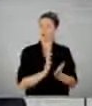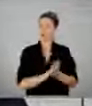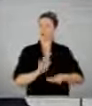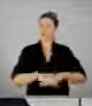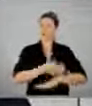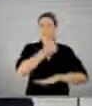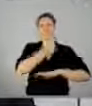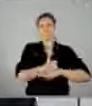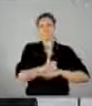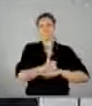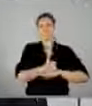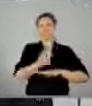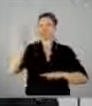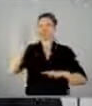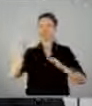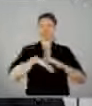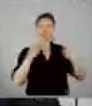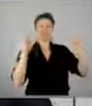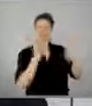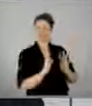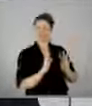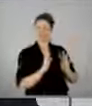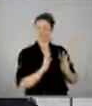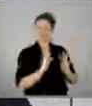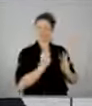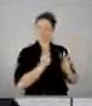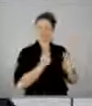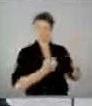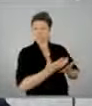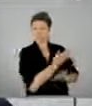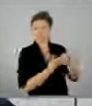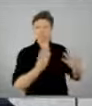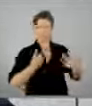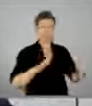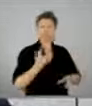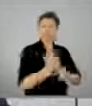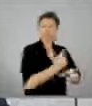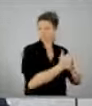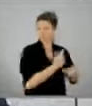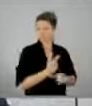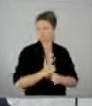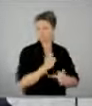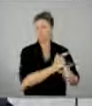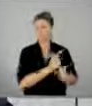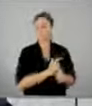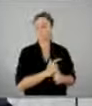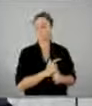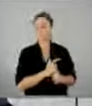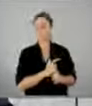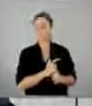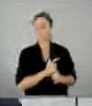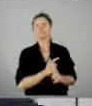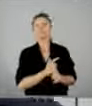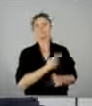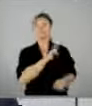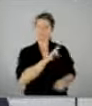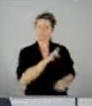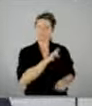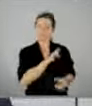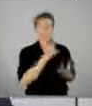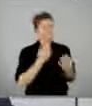in the party room, I had a fair bit to say about this issue with my colleagues and the responsibility on all of us. But as I